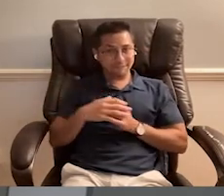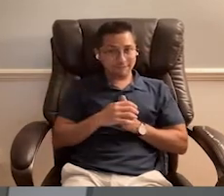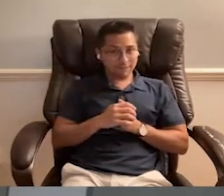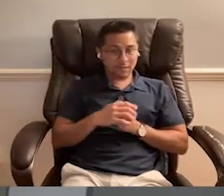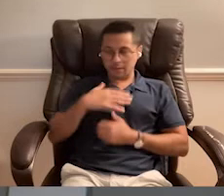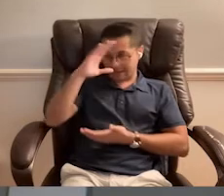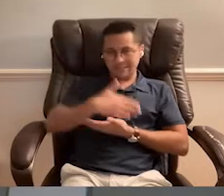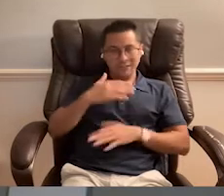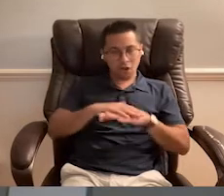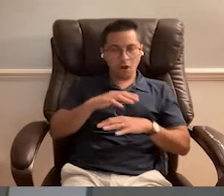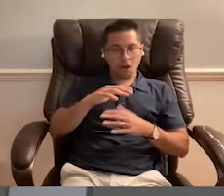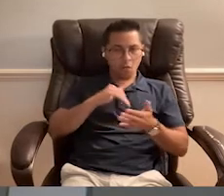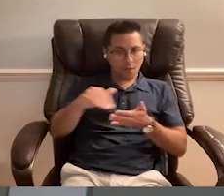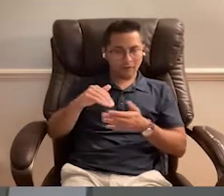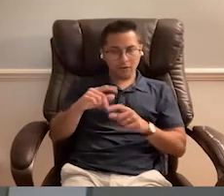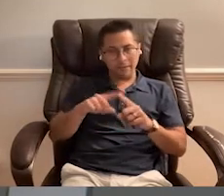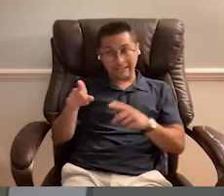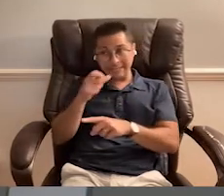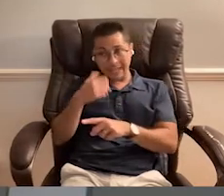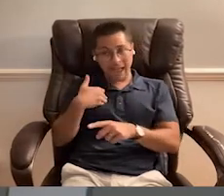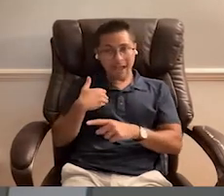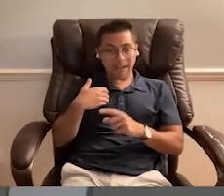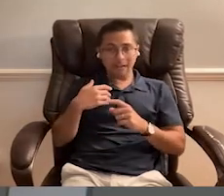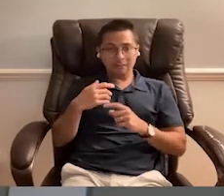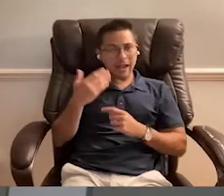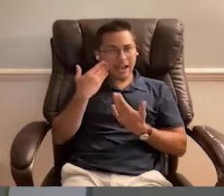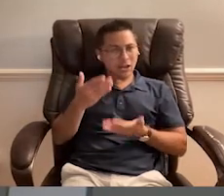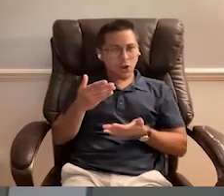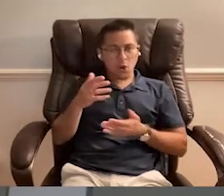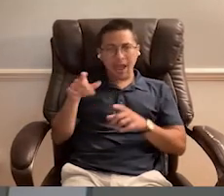now I don't work for DCF. Currently there's not. I'm on the waiver. Okay. Currently there's not, but I didn't